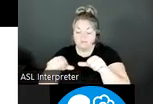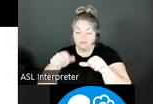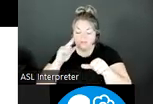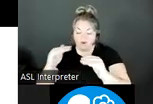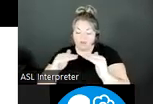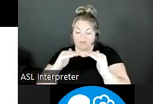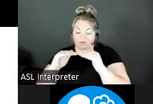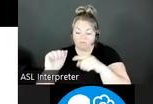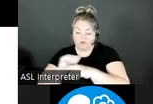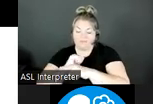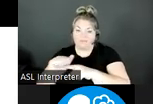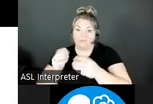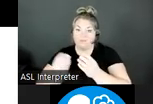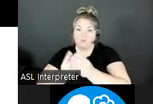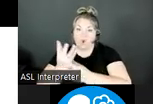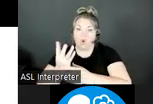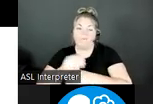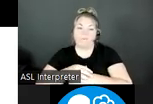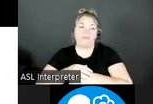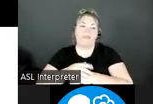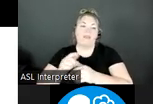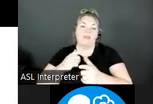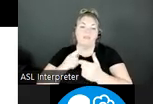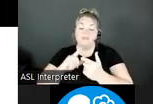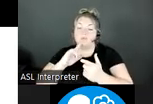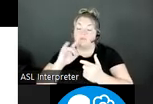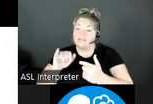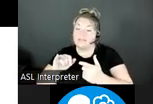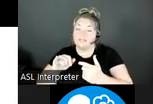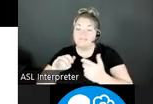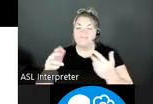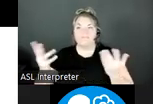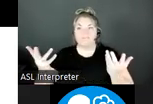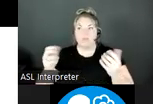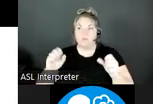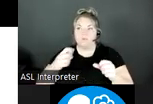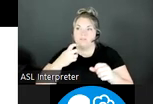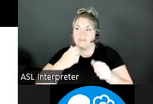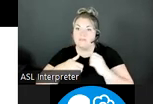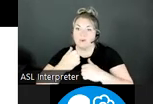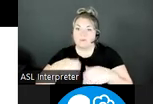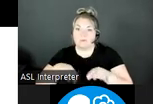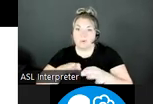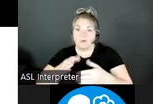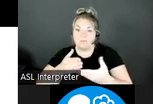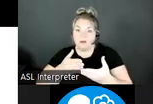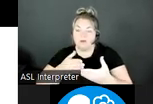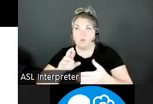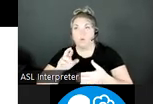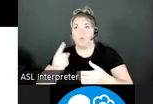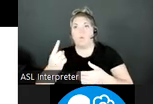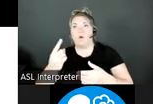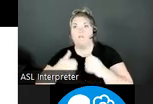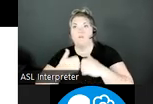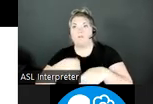practices to grow. And then really, I mean, one could say the most important part or one of the most important